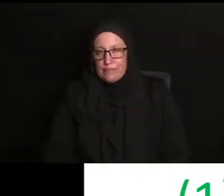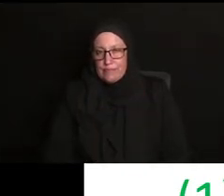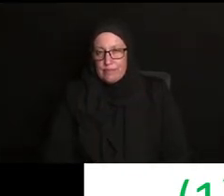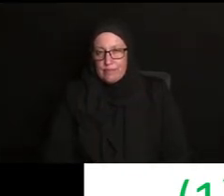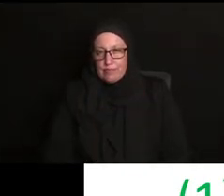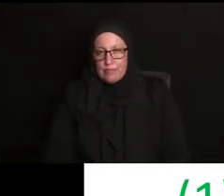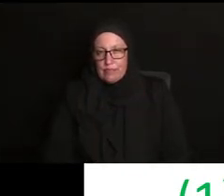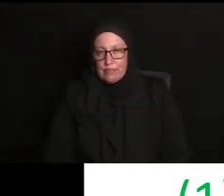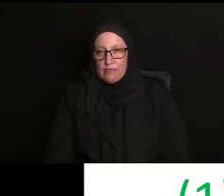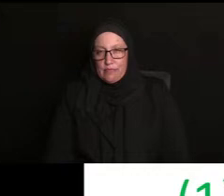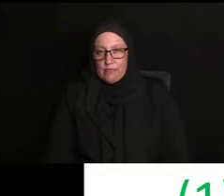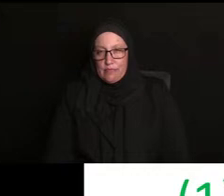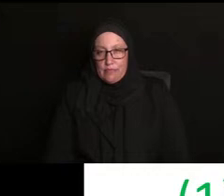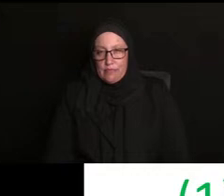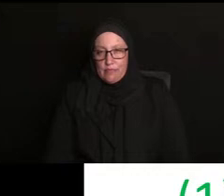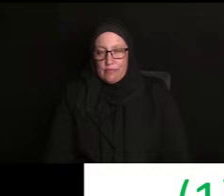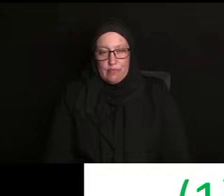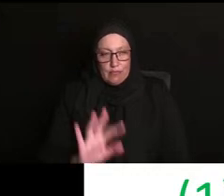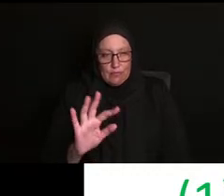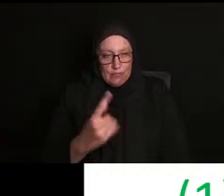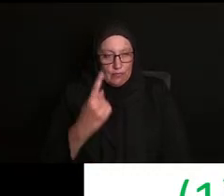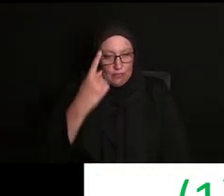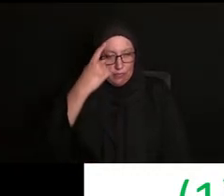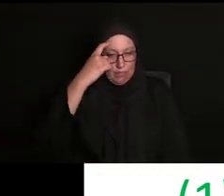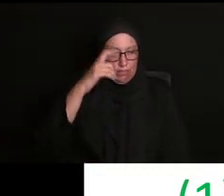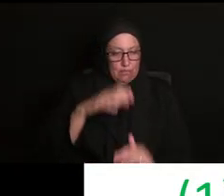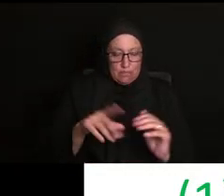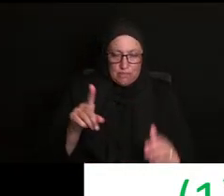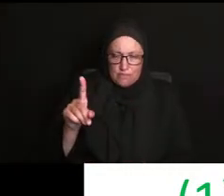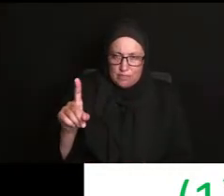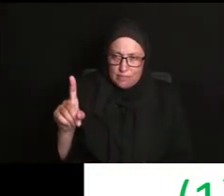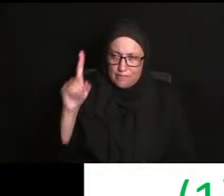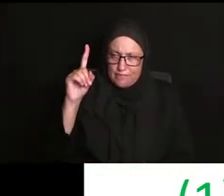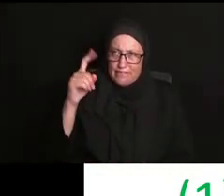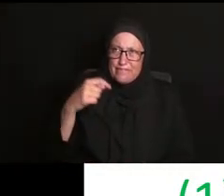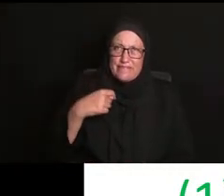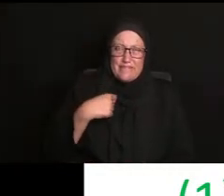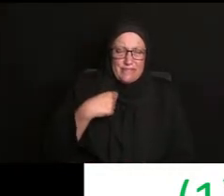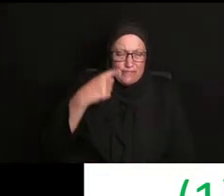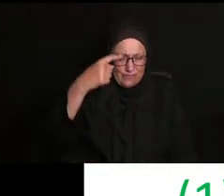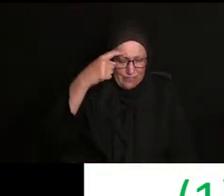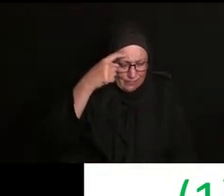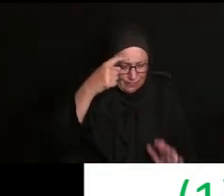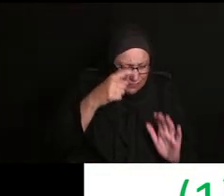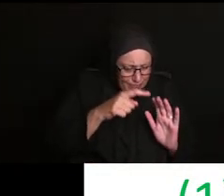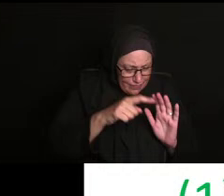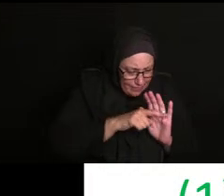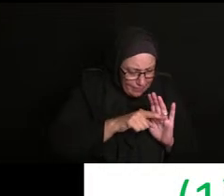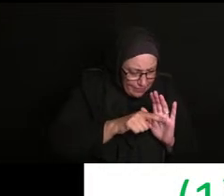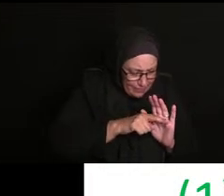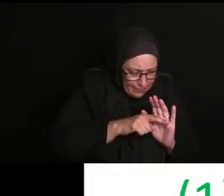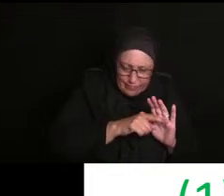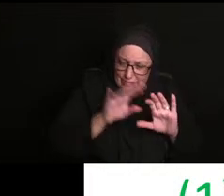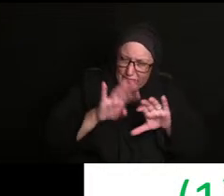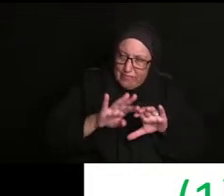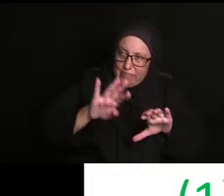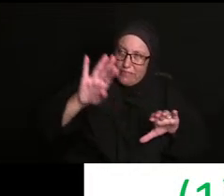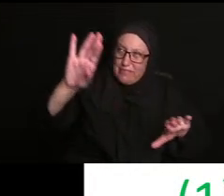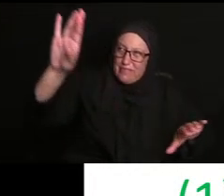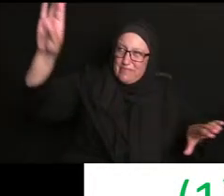my mind when I think about Allah subhanahu wa ta'ala is absolutely far away from Allah. It's